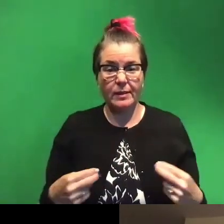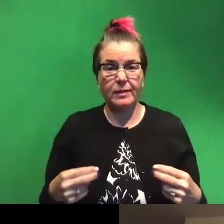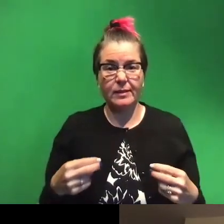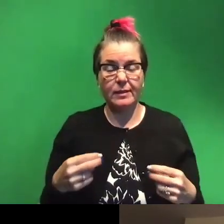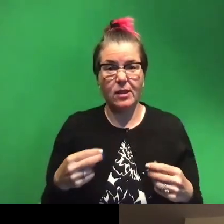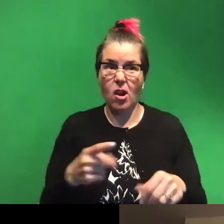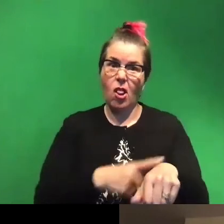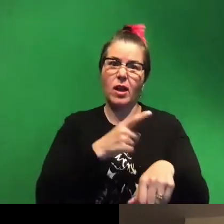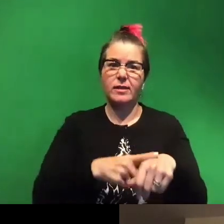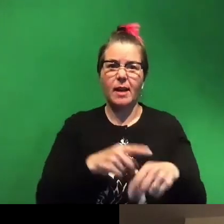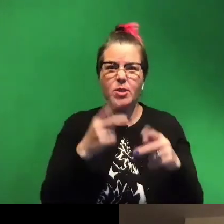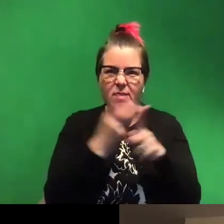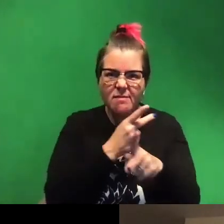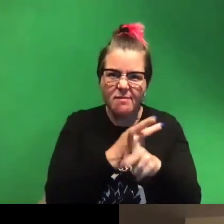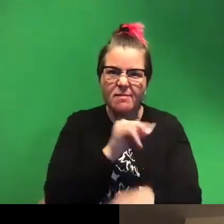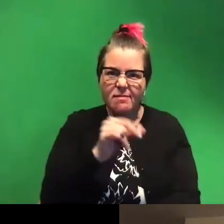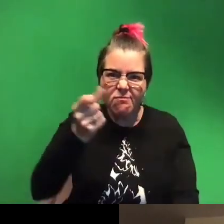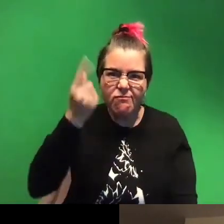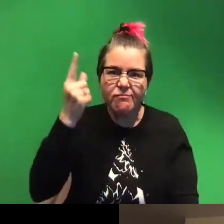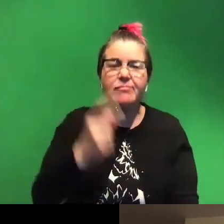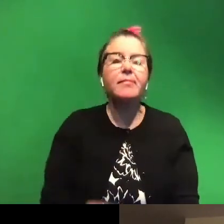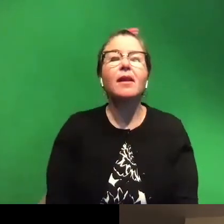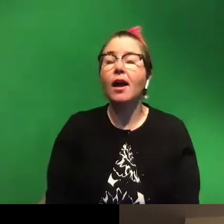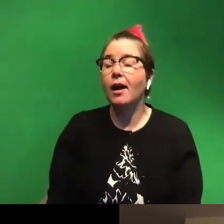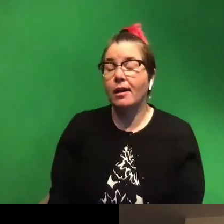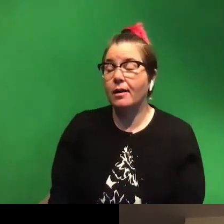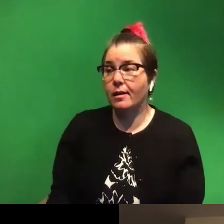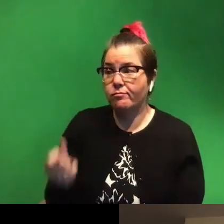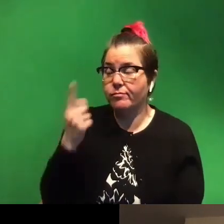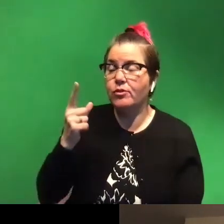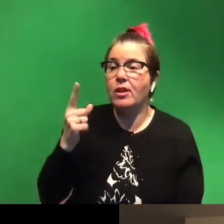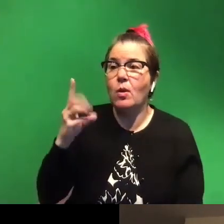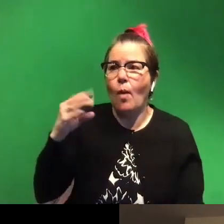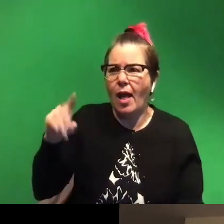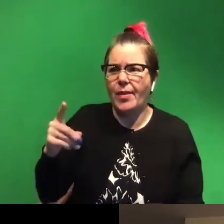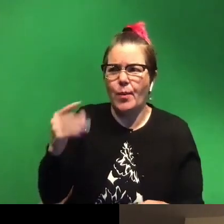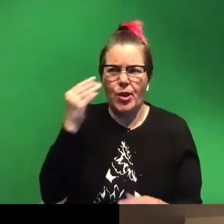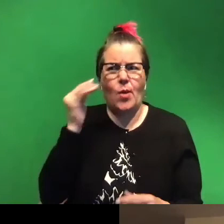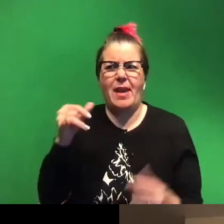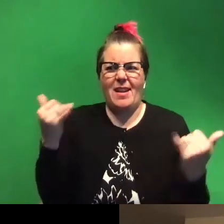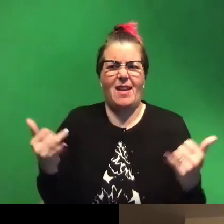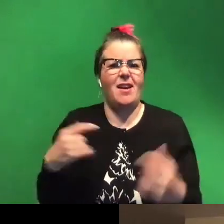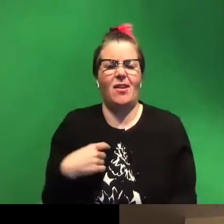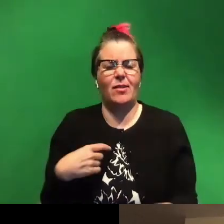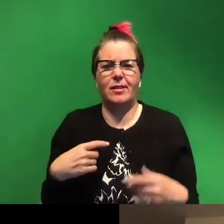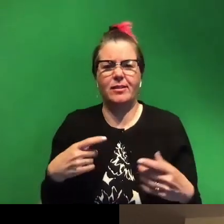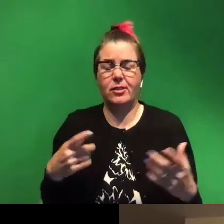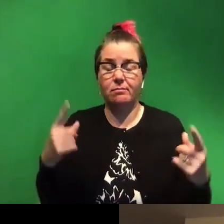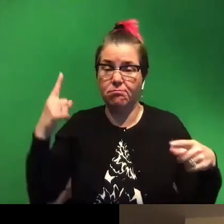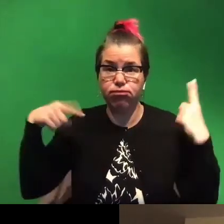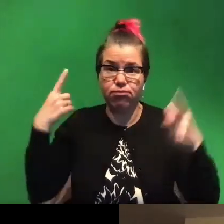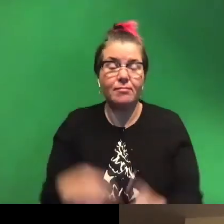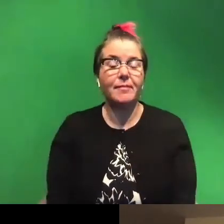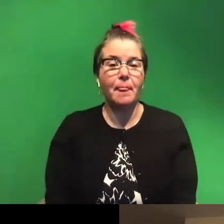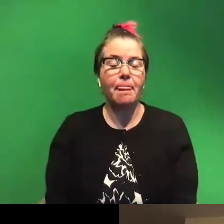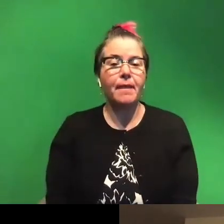long time to figure that out. Totally. Yeah. I mean, yeah, it's wild that we even know that now. It's completely bananas.